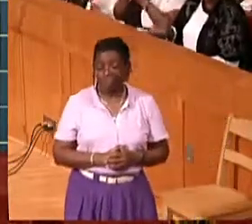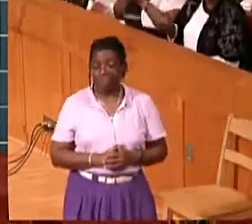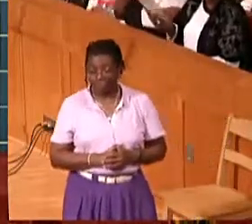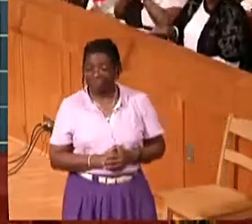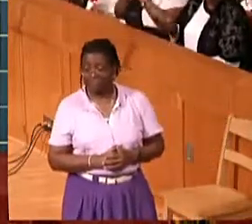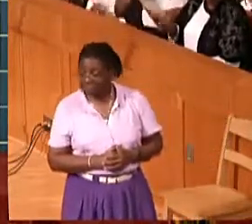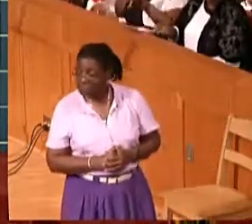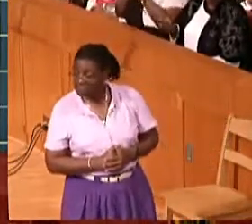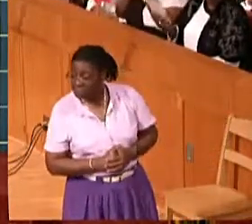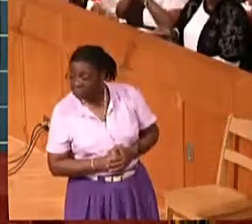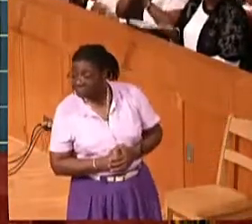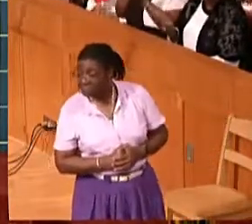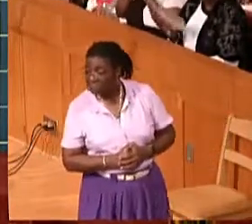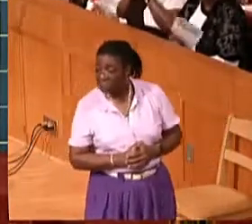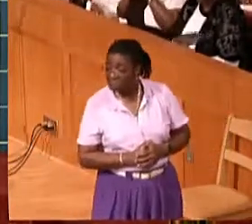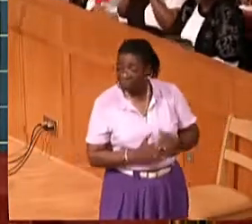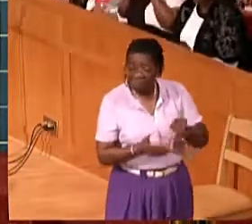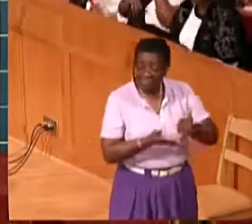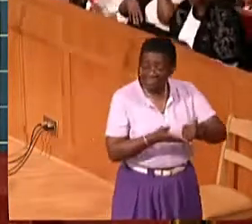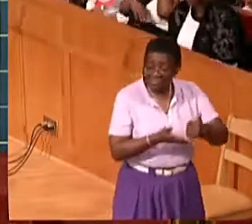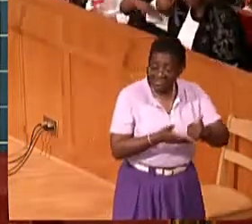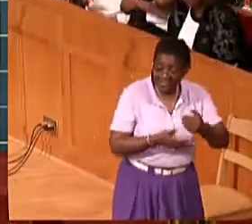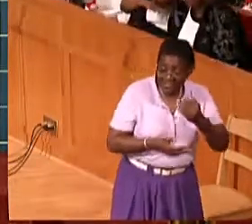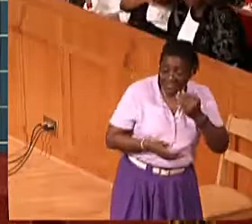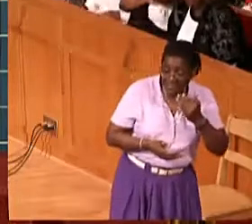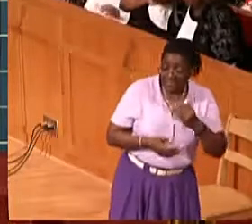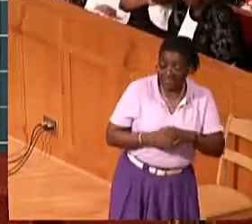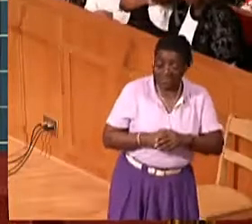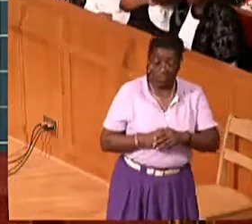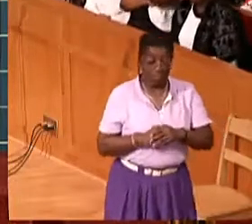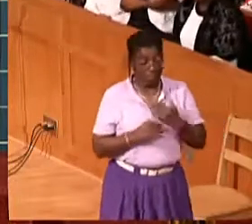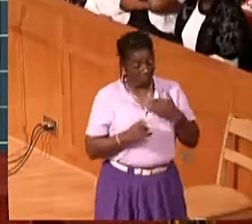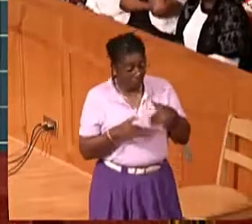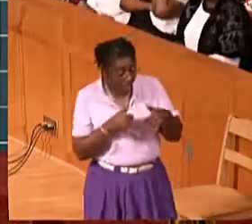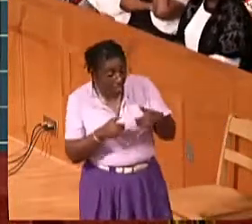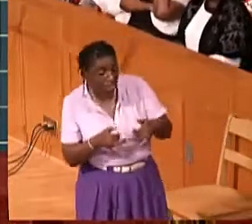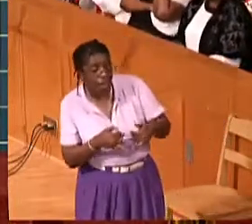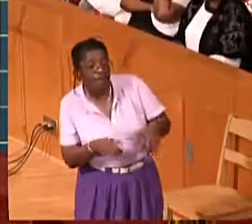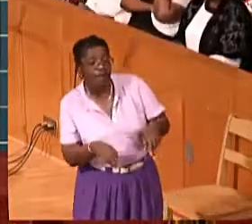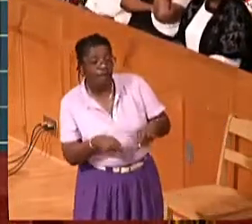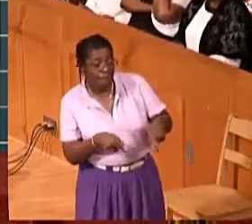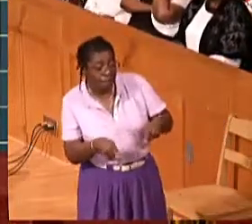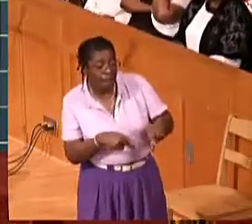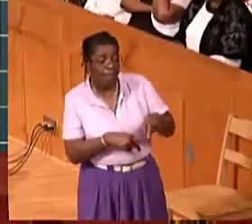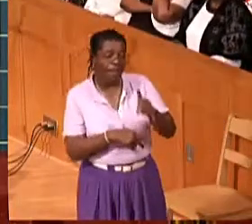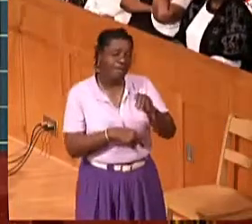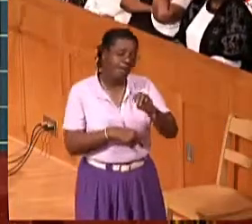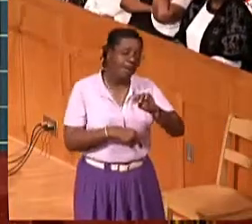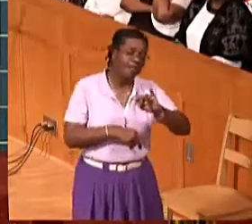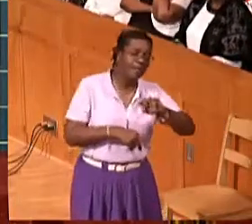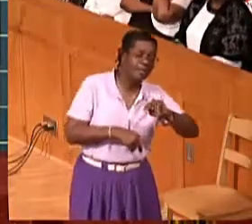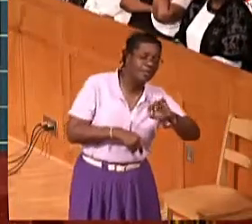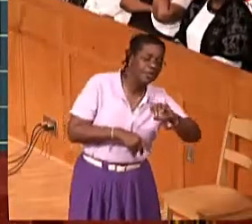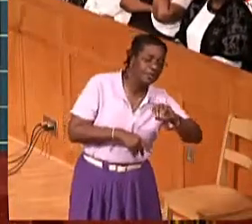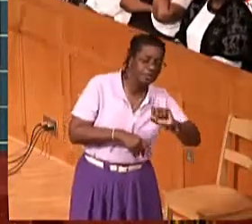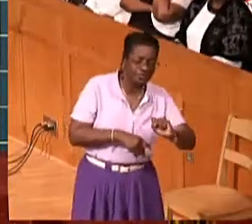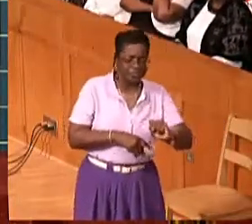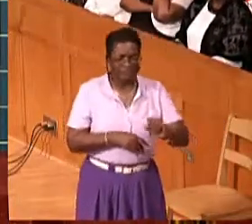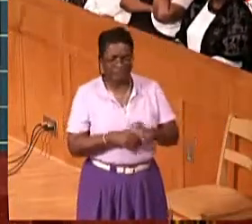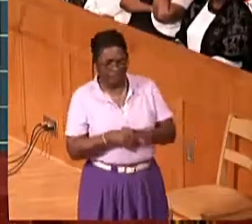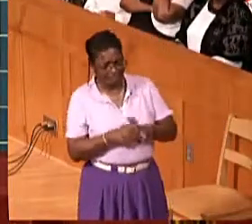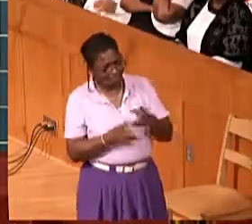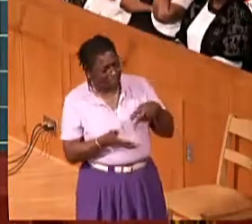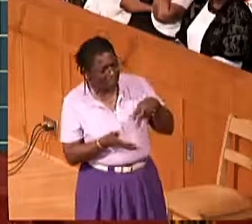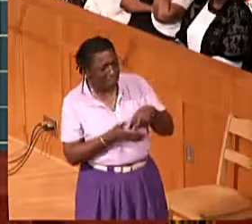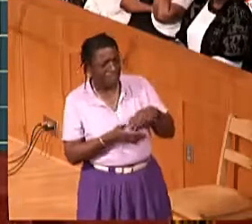Yeah, somebody going to help me here. Listen, and when I'm playing dominoes and I beat somebody and I tell them to get up, I tell them, y'all move around.